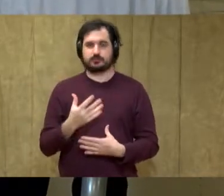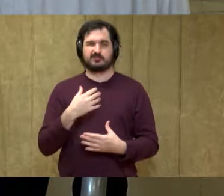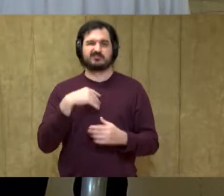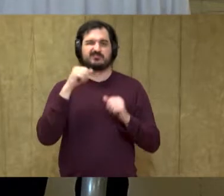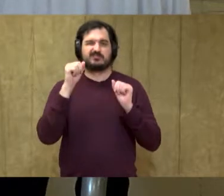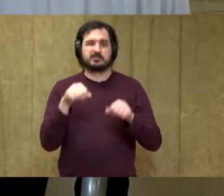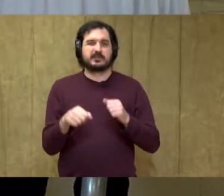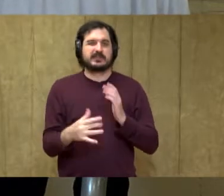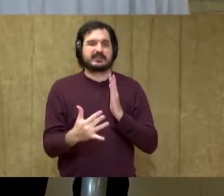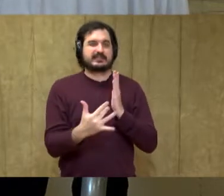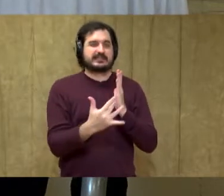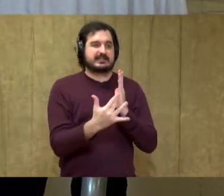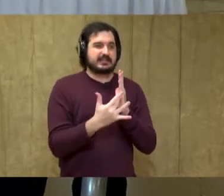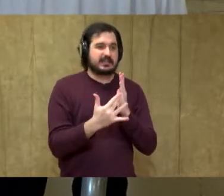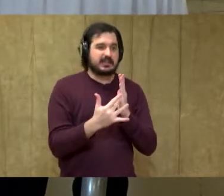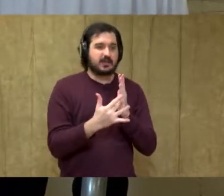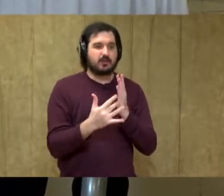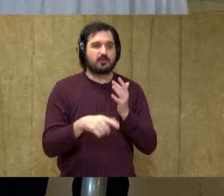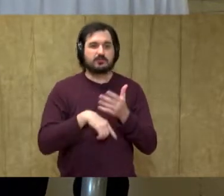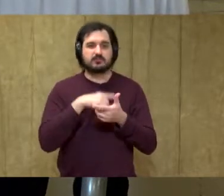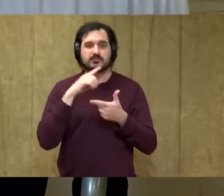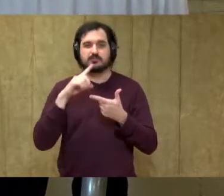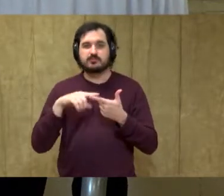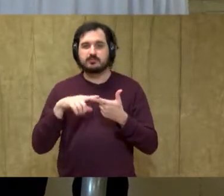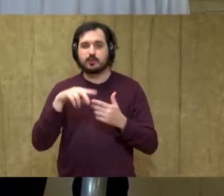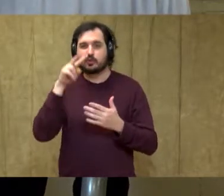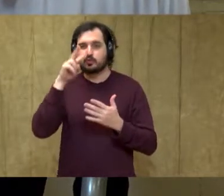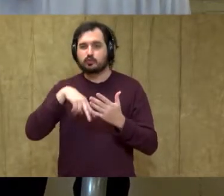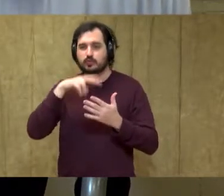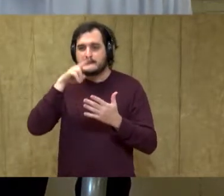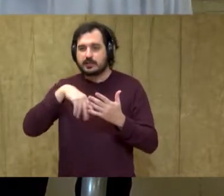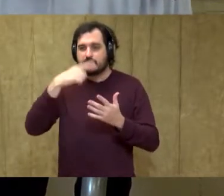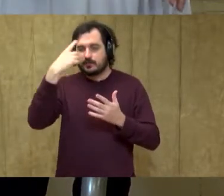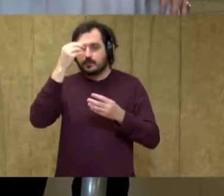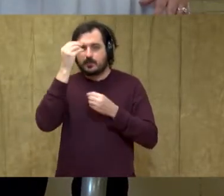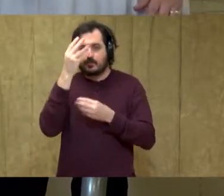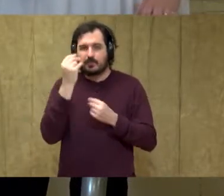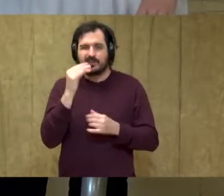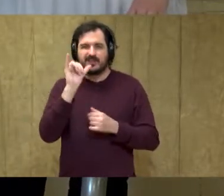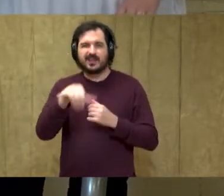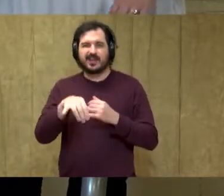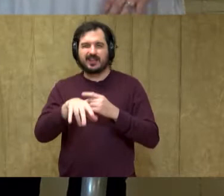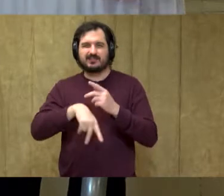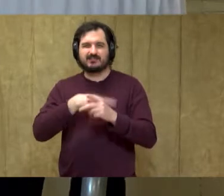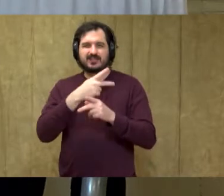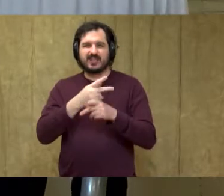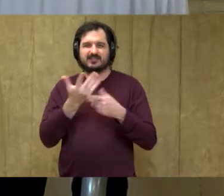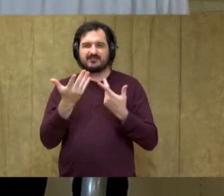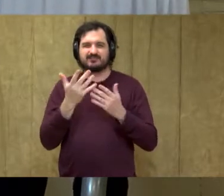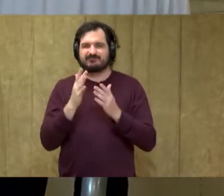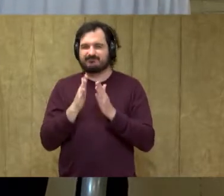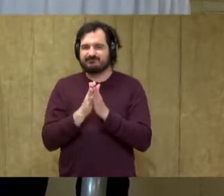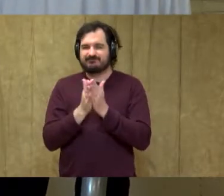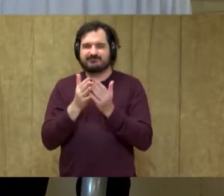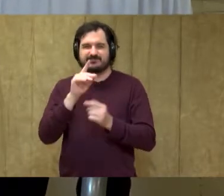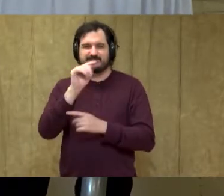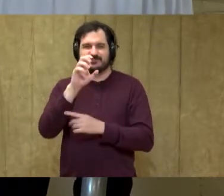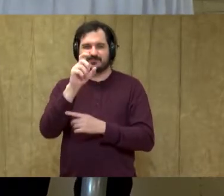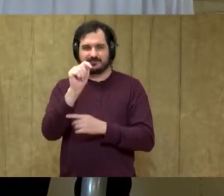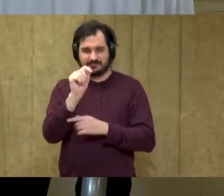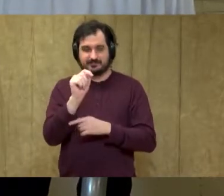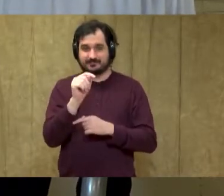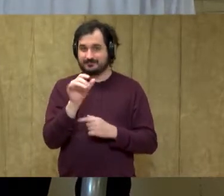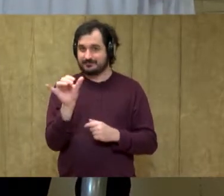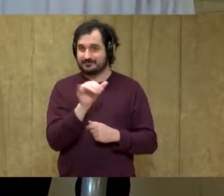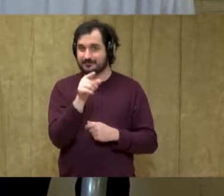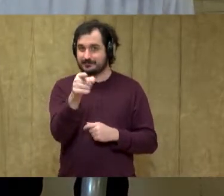for information, any kind of that type of text, okay? So just like you need a refresher, I